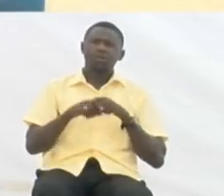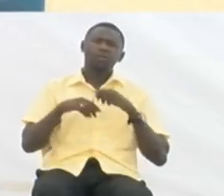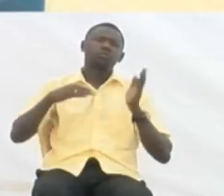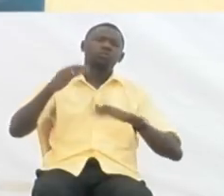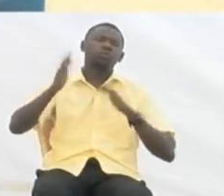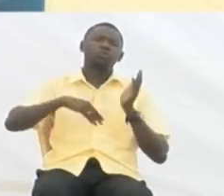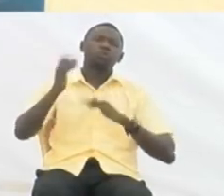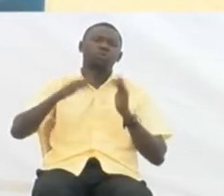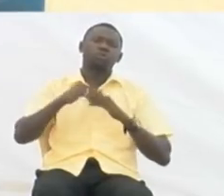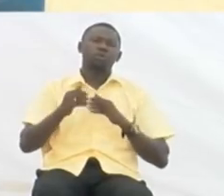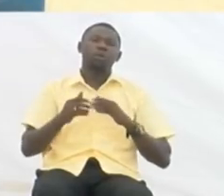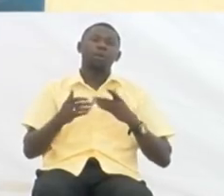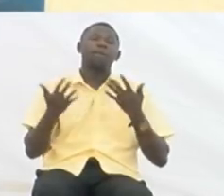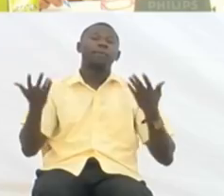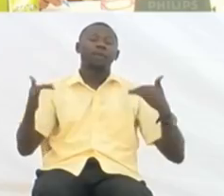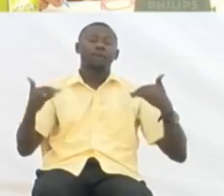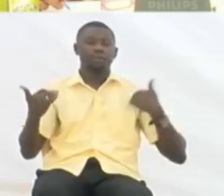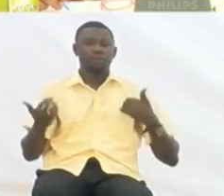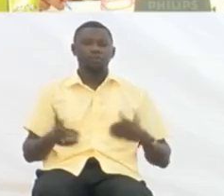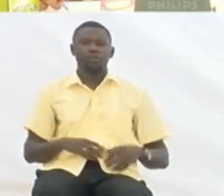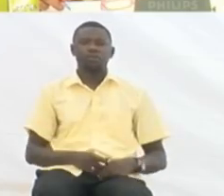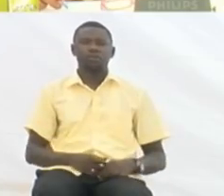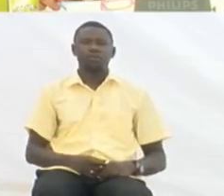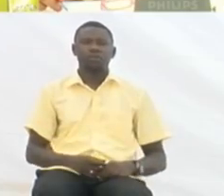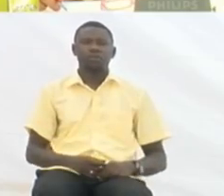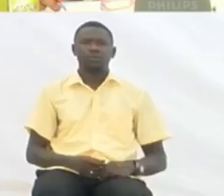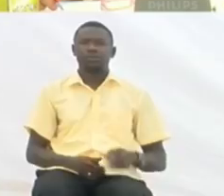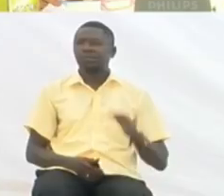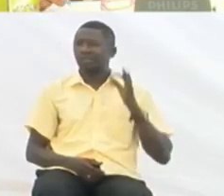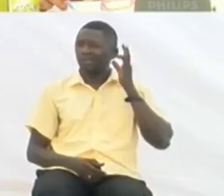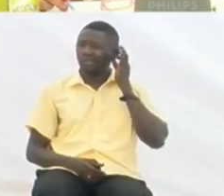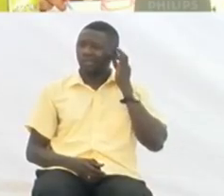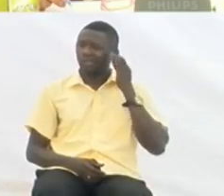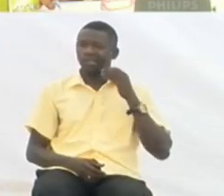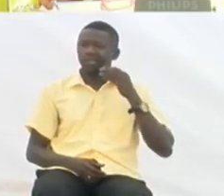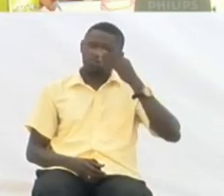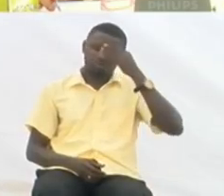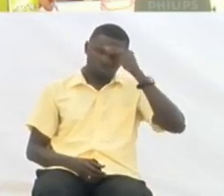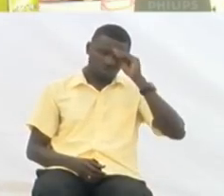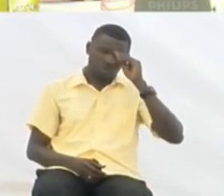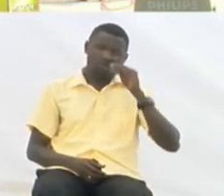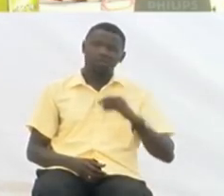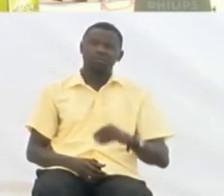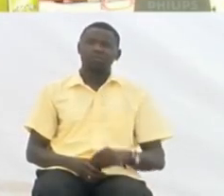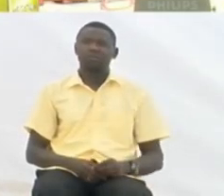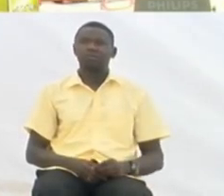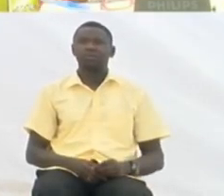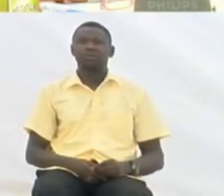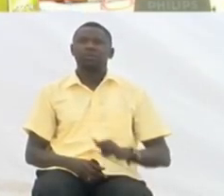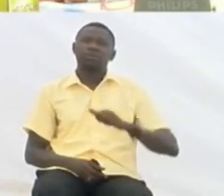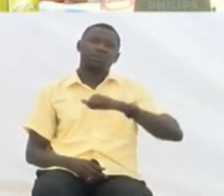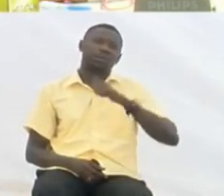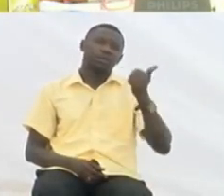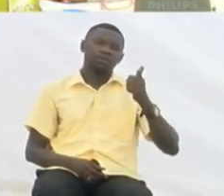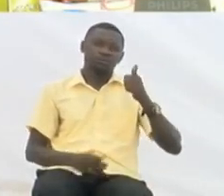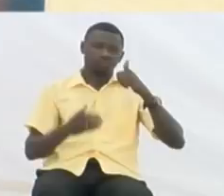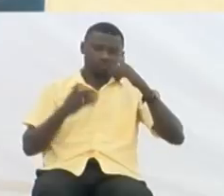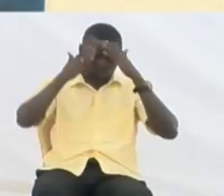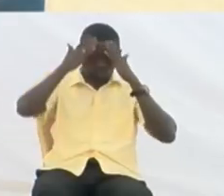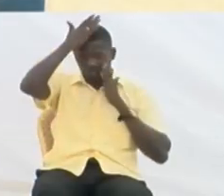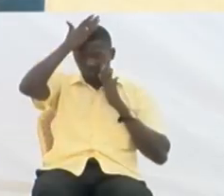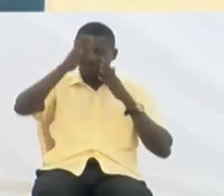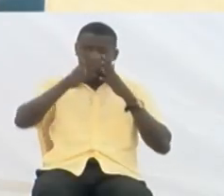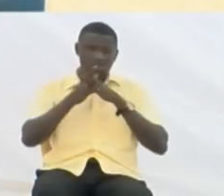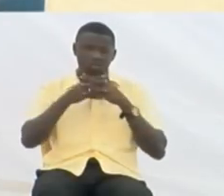Many people. Girls, boys, and some